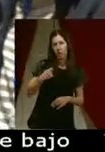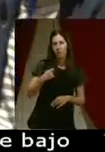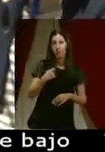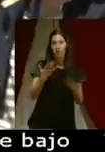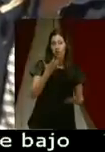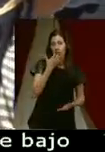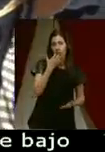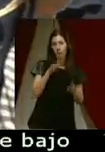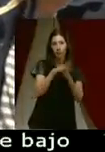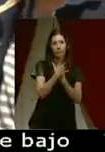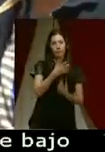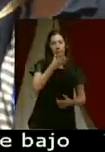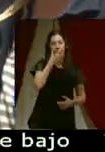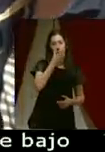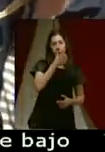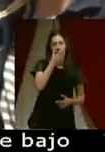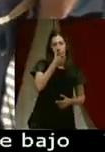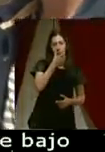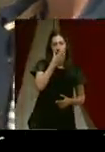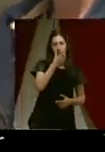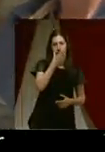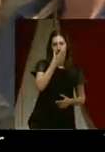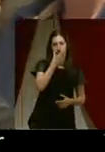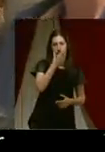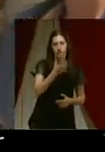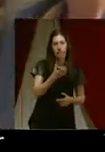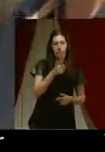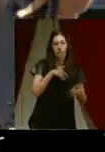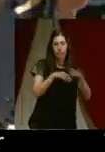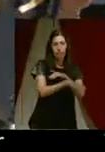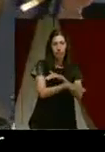technology, and standard technology.